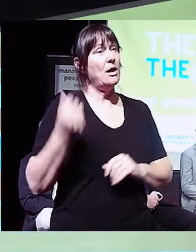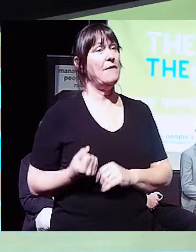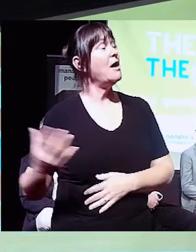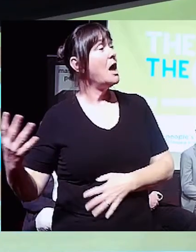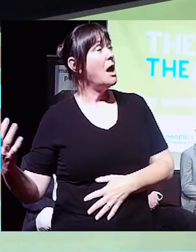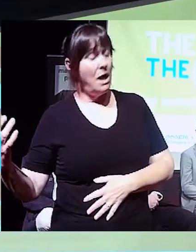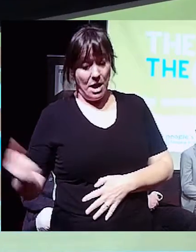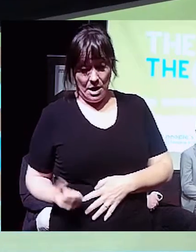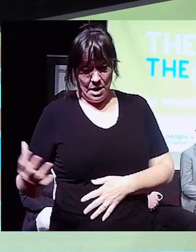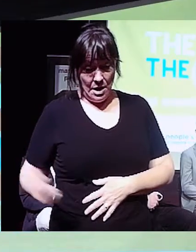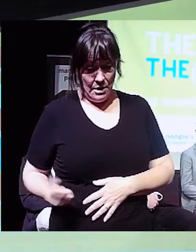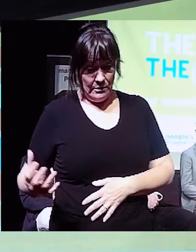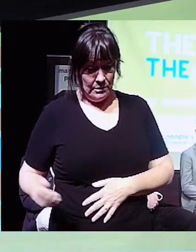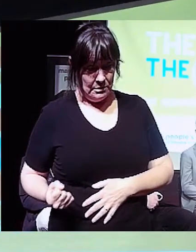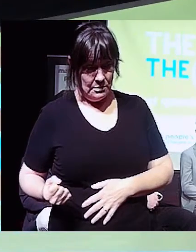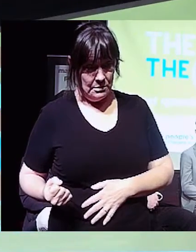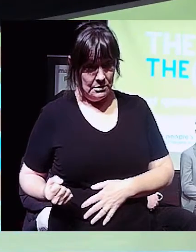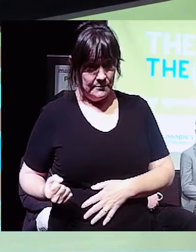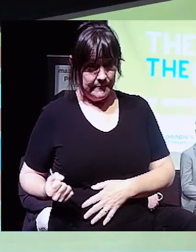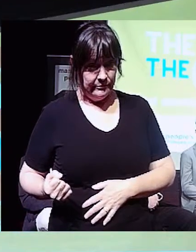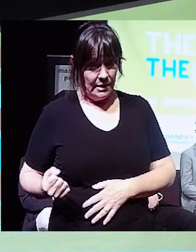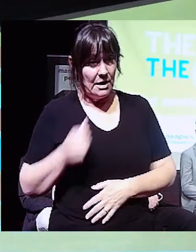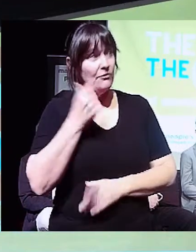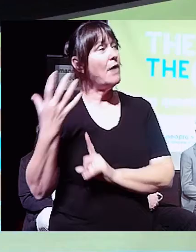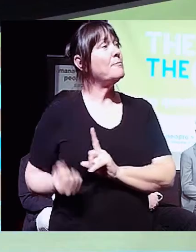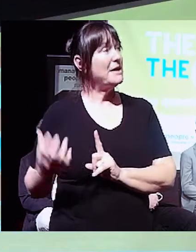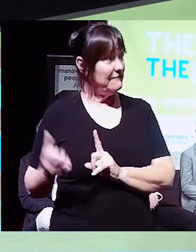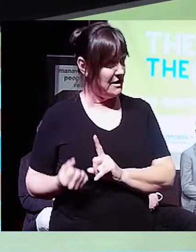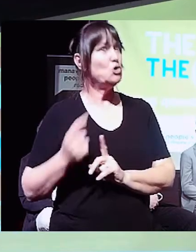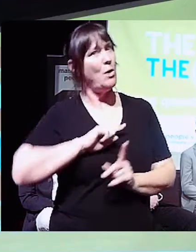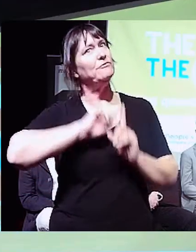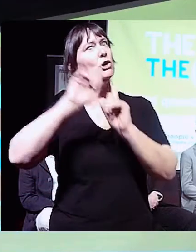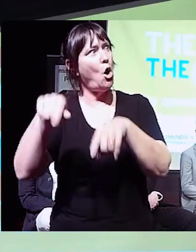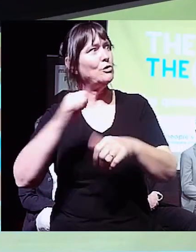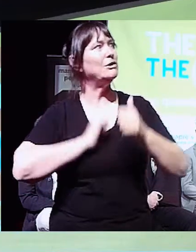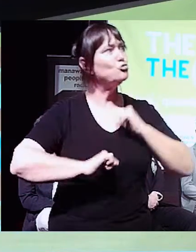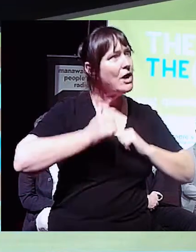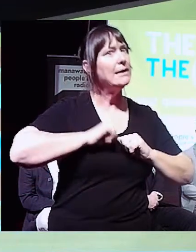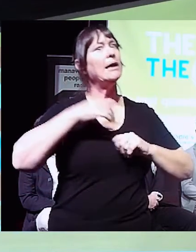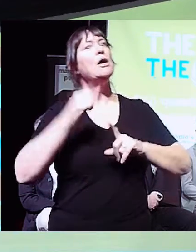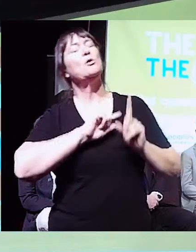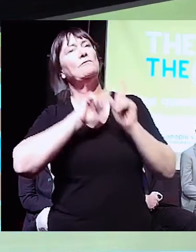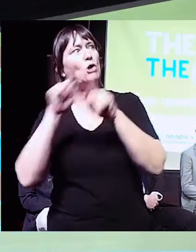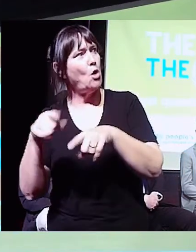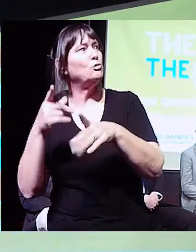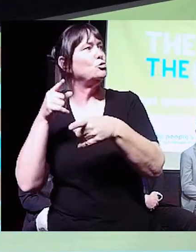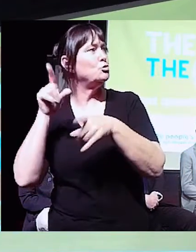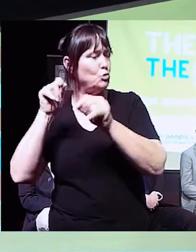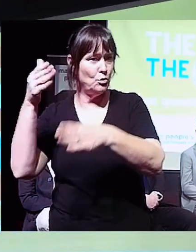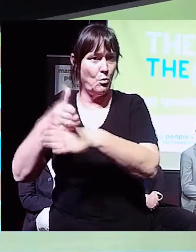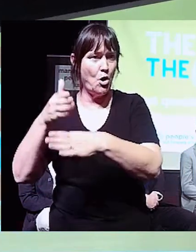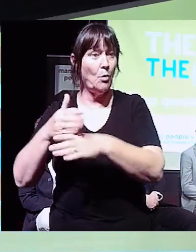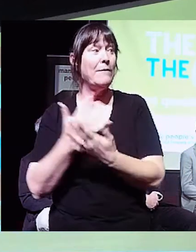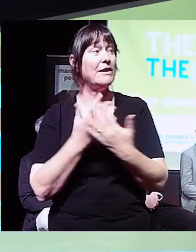in bed at 11 o'clock in the morning. You'll be out working or doing training. We have enough people in this country, I am sure, to supply that